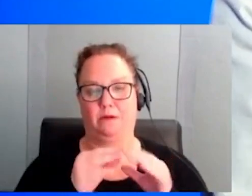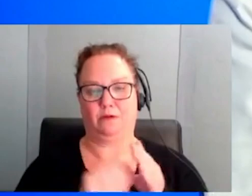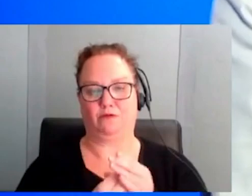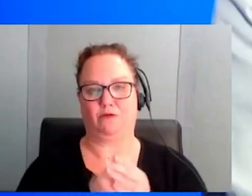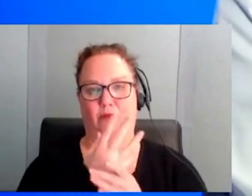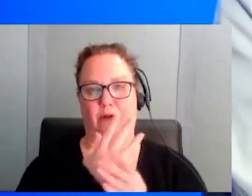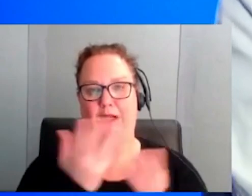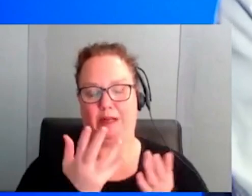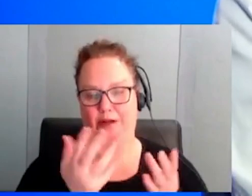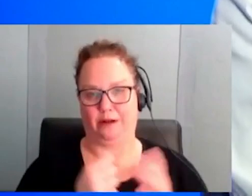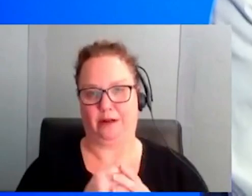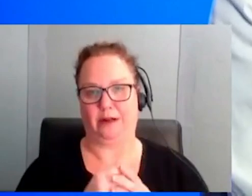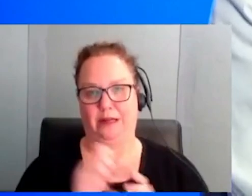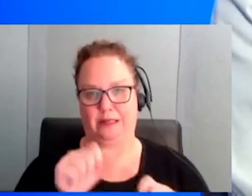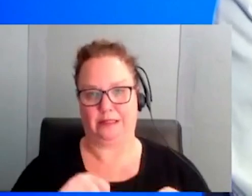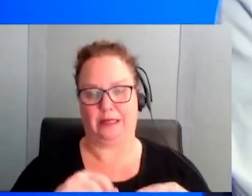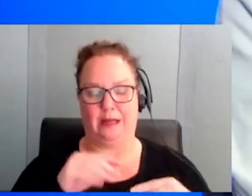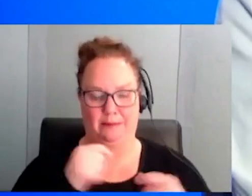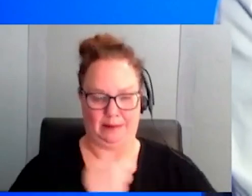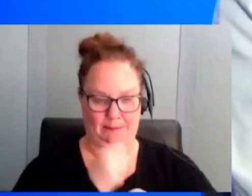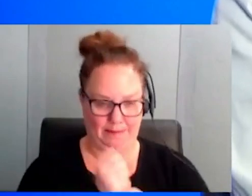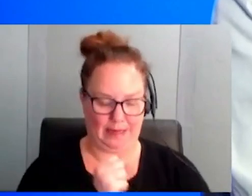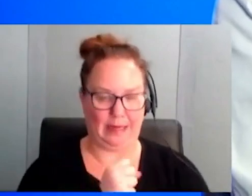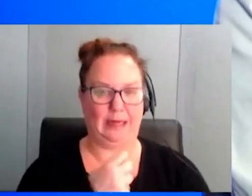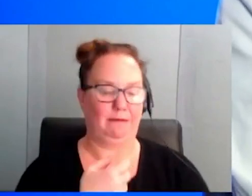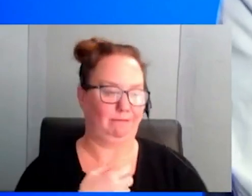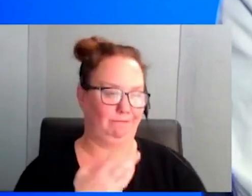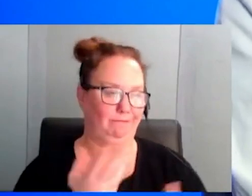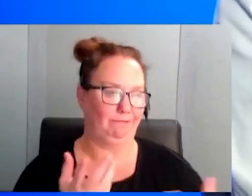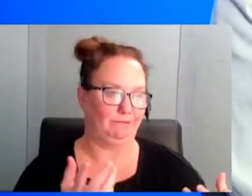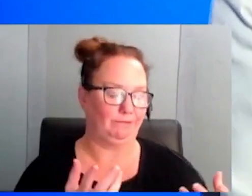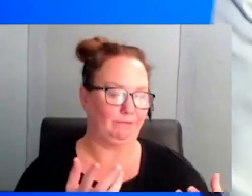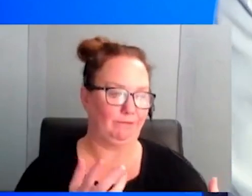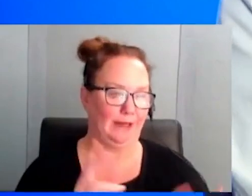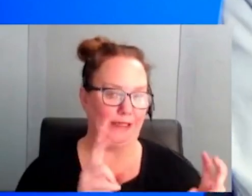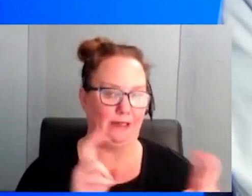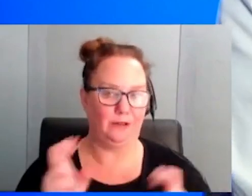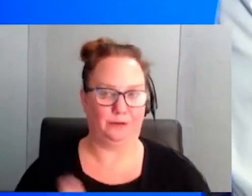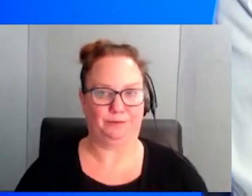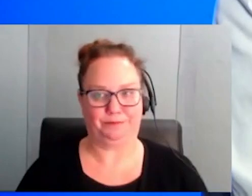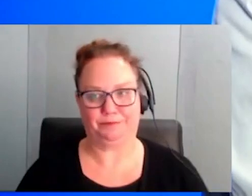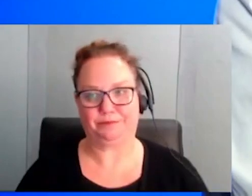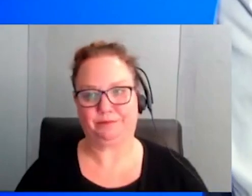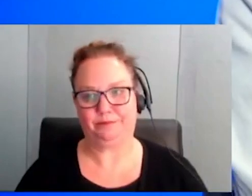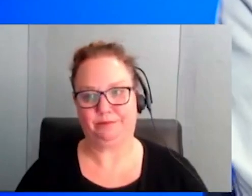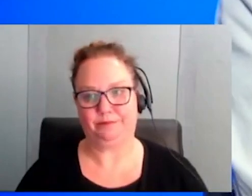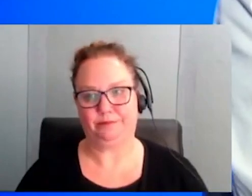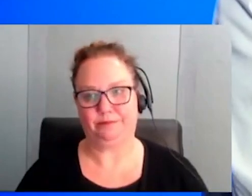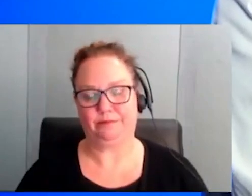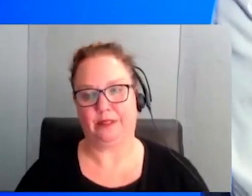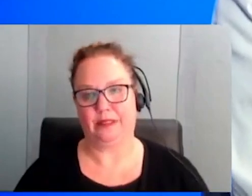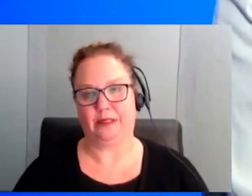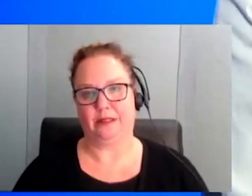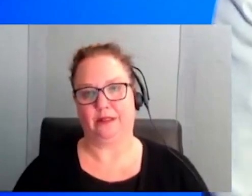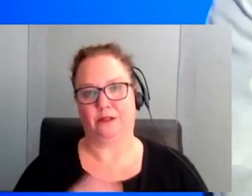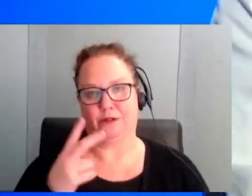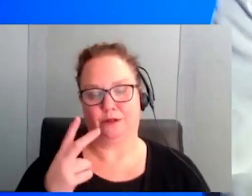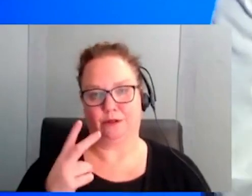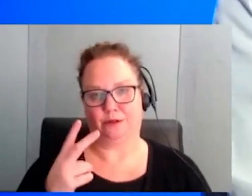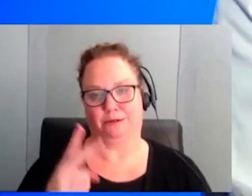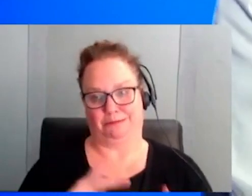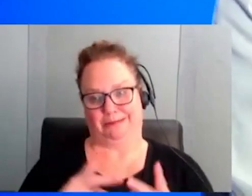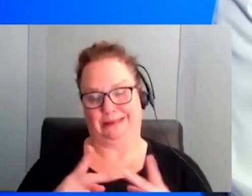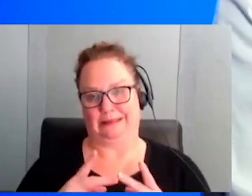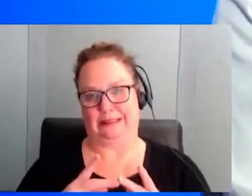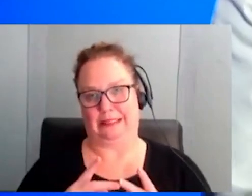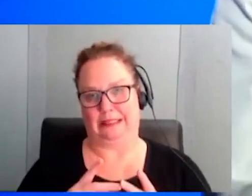because fentanyl can be synthesized, and they're starting to see that as an issue. So there's probably two sources at this point, from